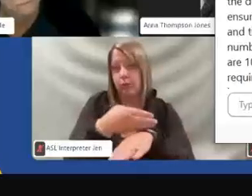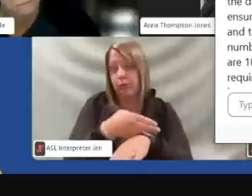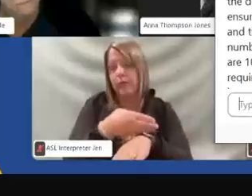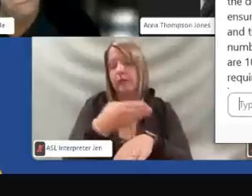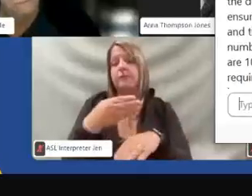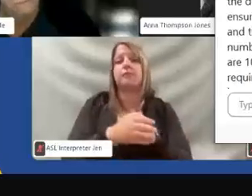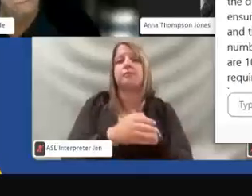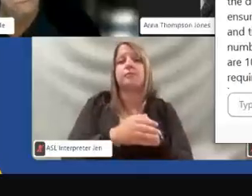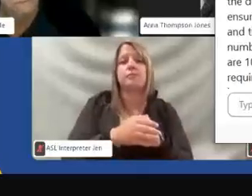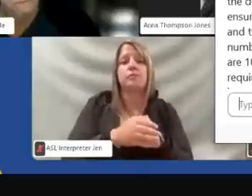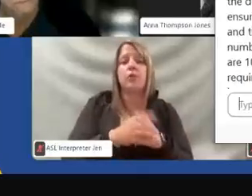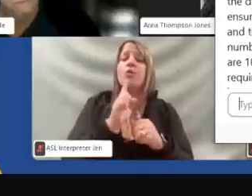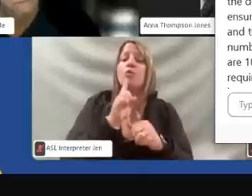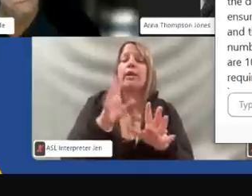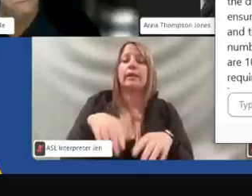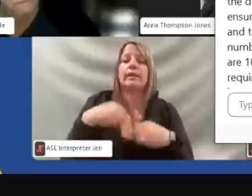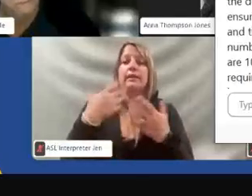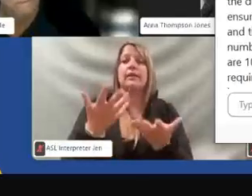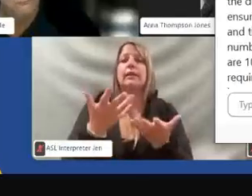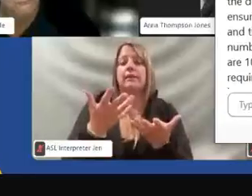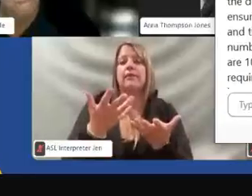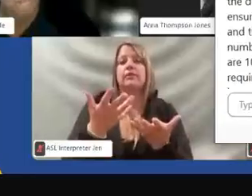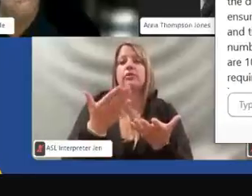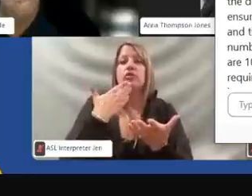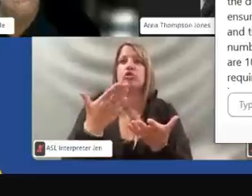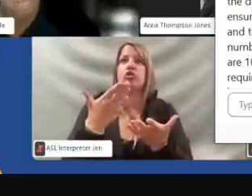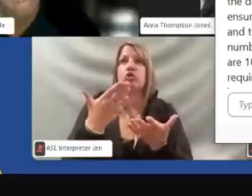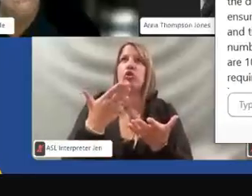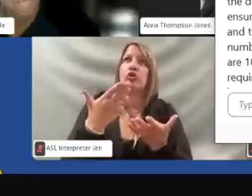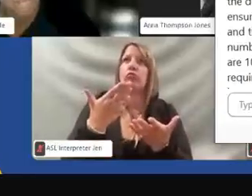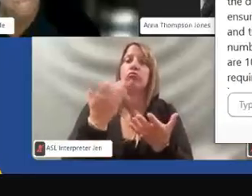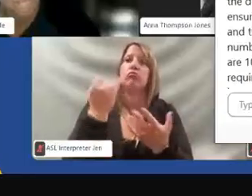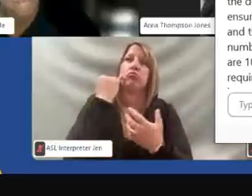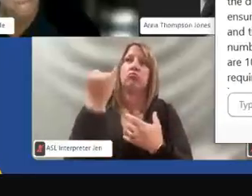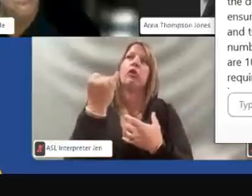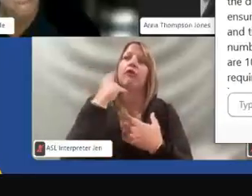here. And it really gives, I think, a good methodology